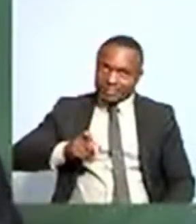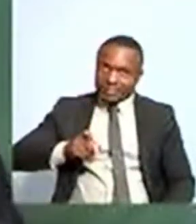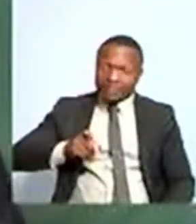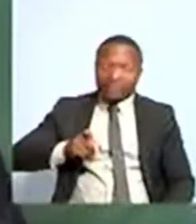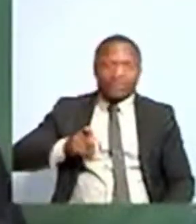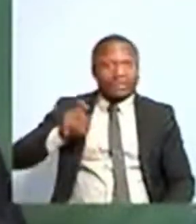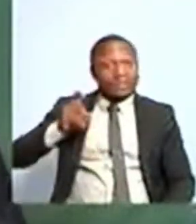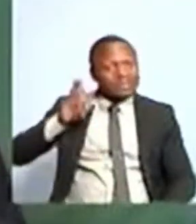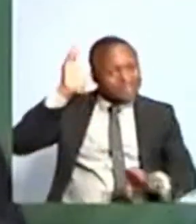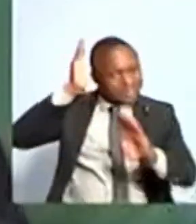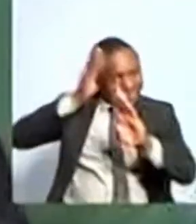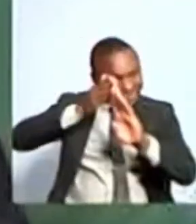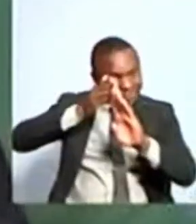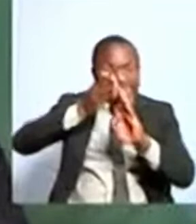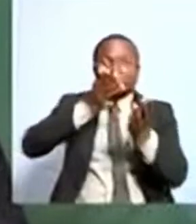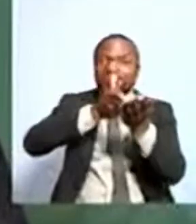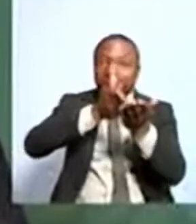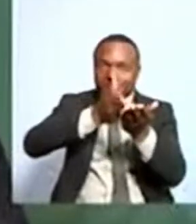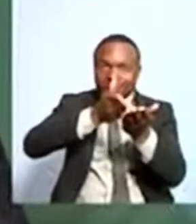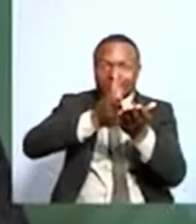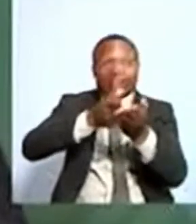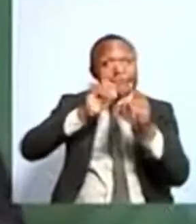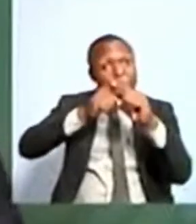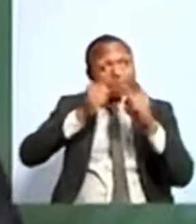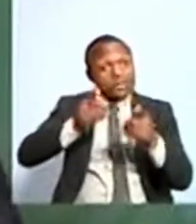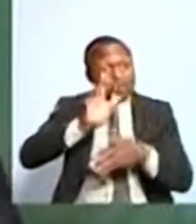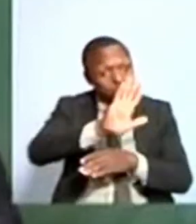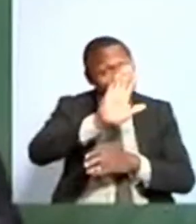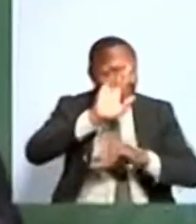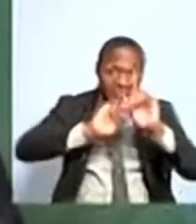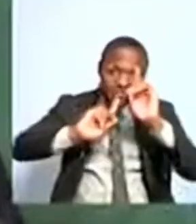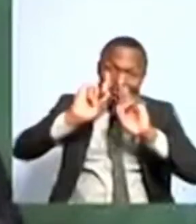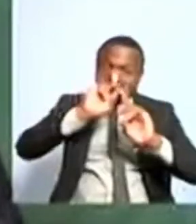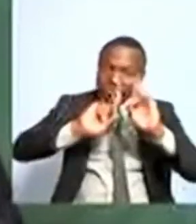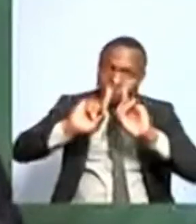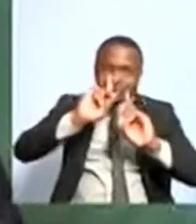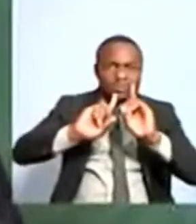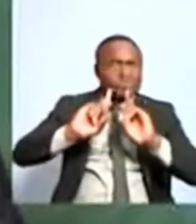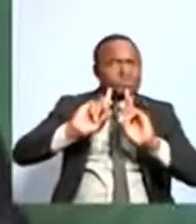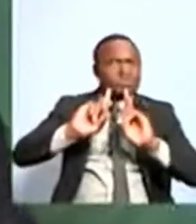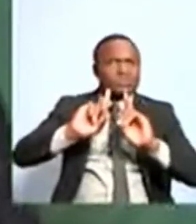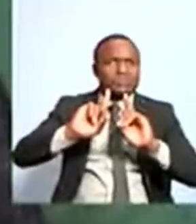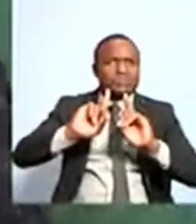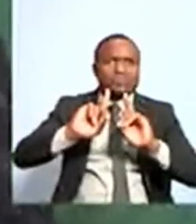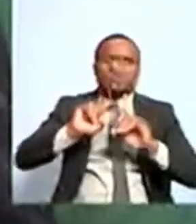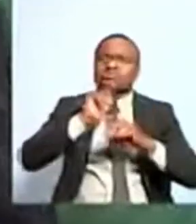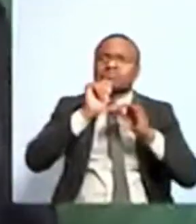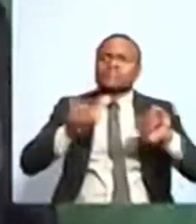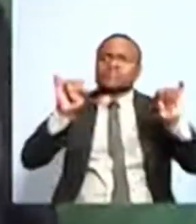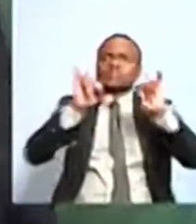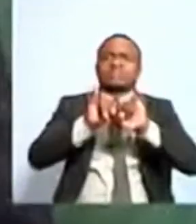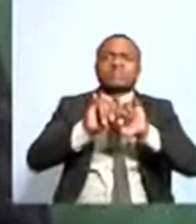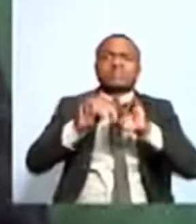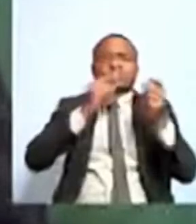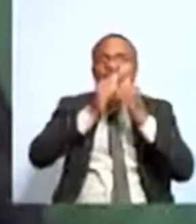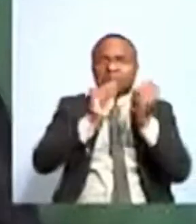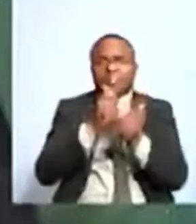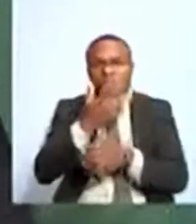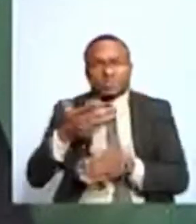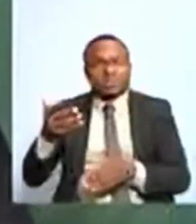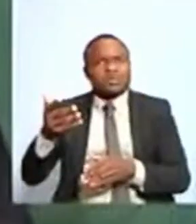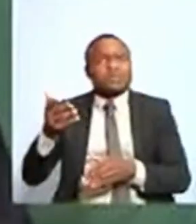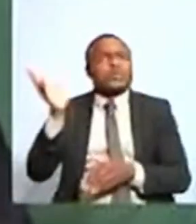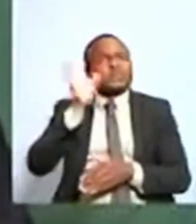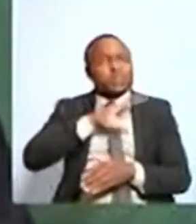you need to stick to that. But in your debate, it's losing relevance because you are talking about things that have already been